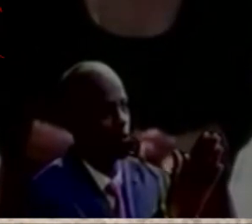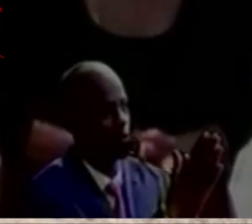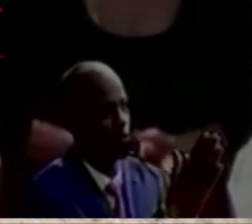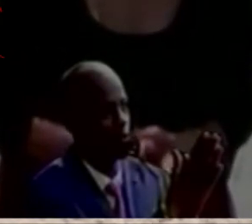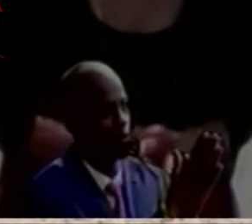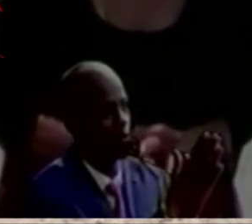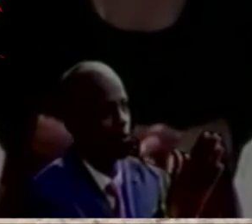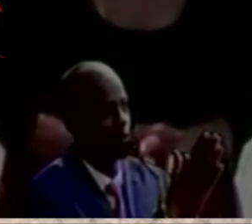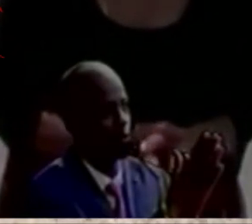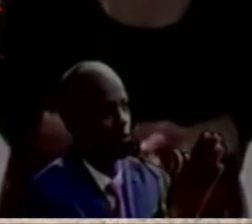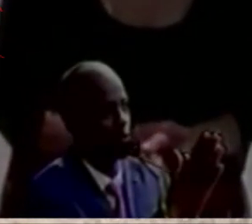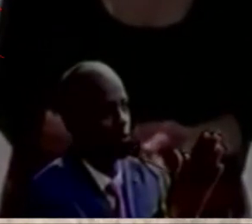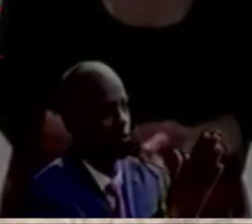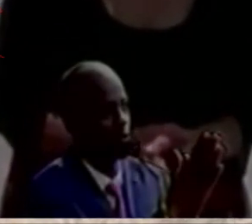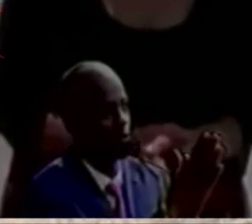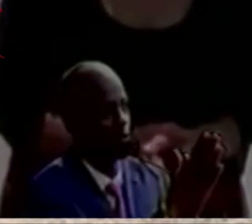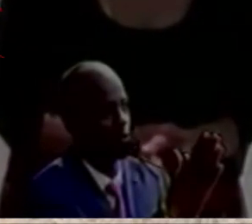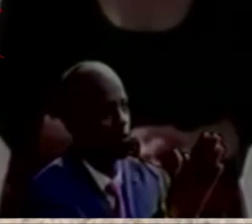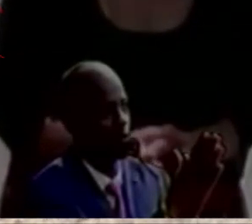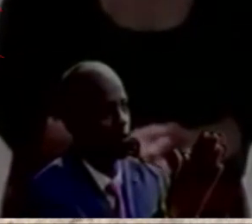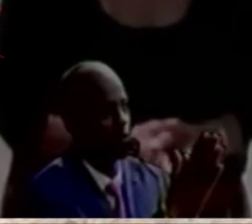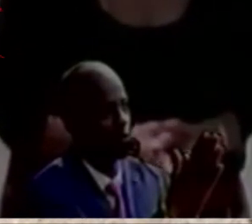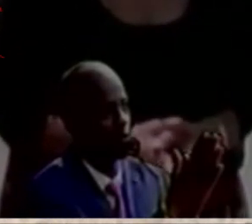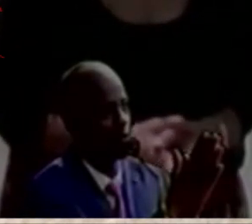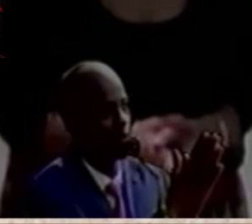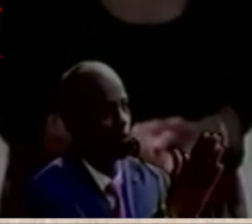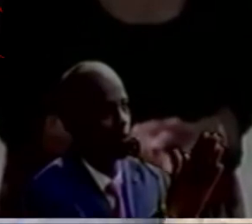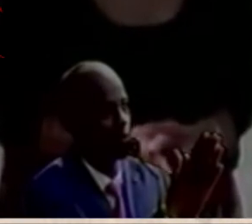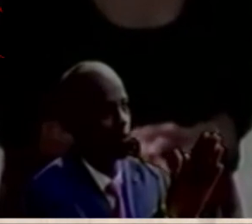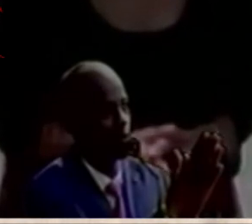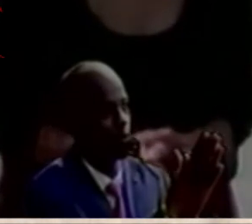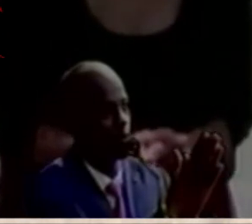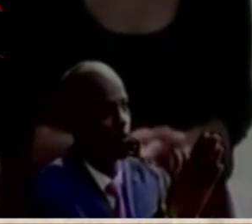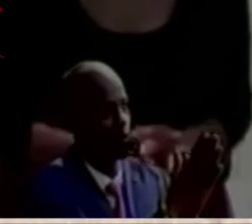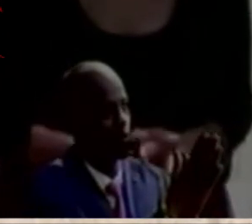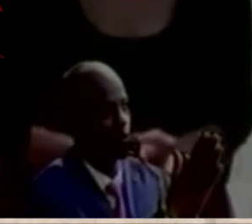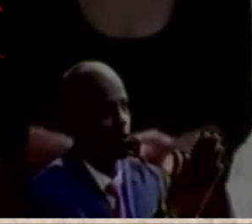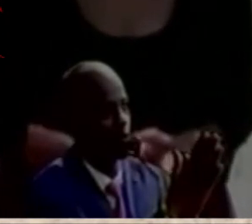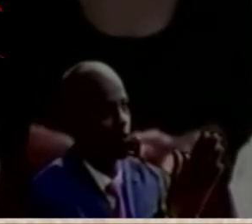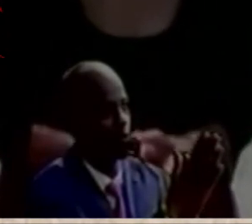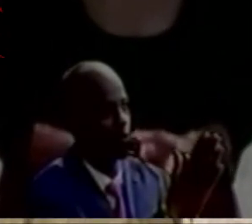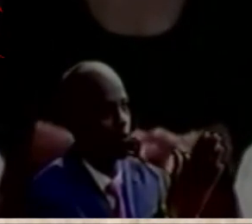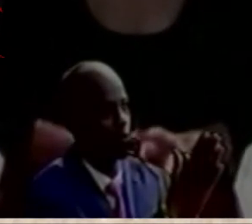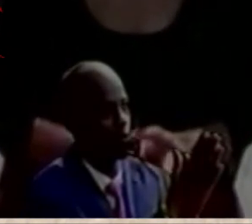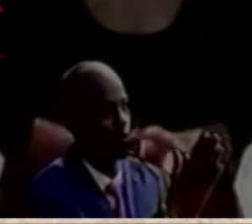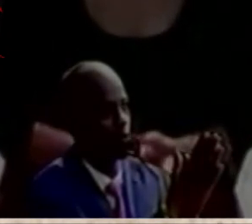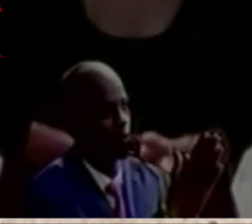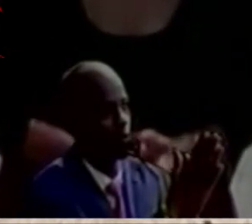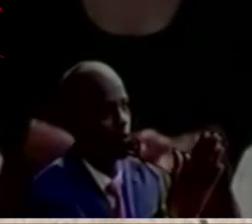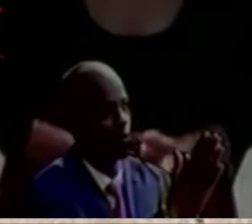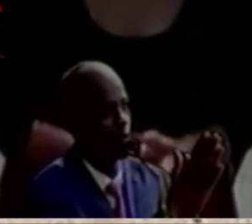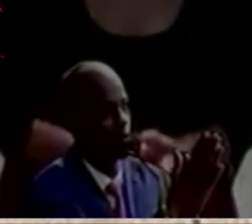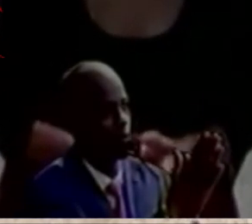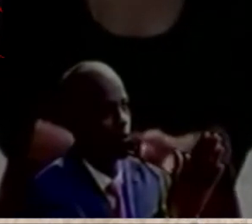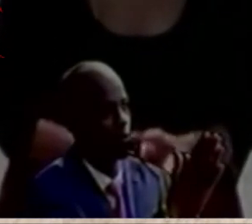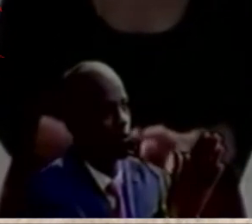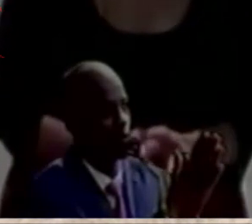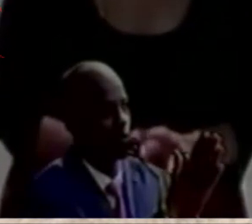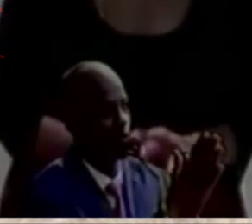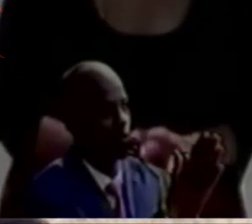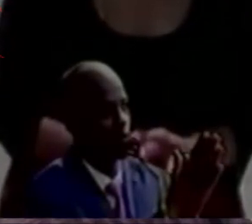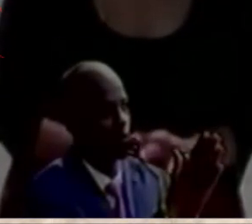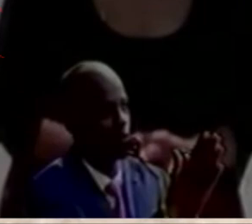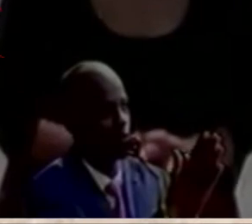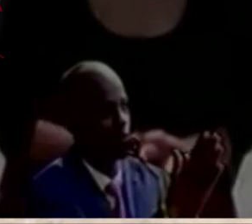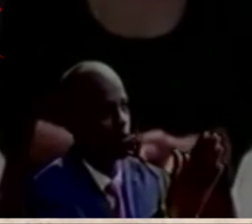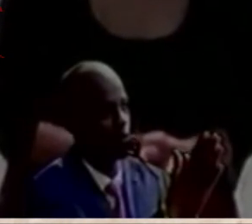U.S. Coast Guard is really just one small but important part of a much broader U.S. government response led by